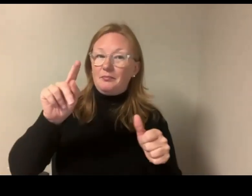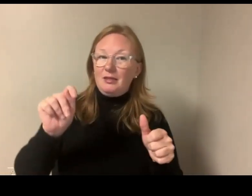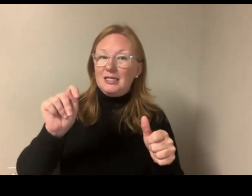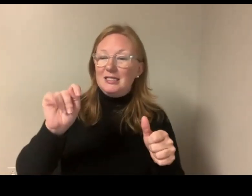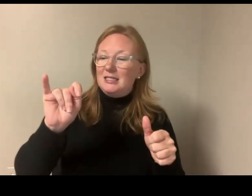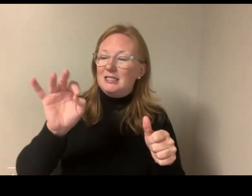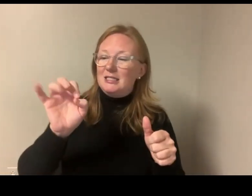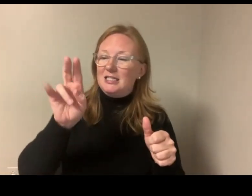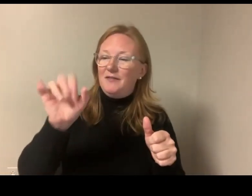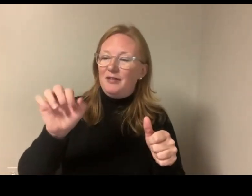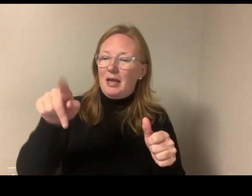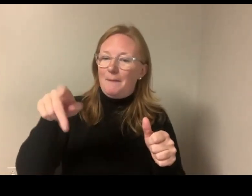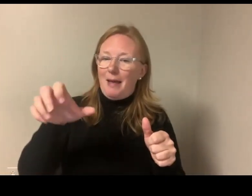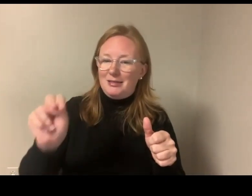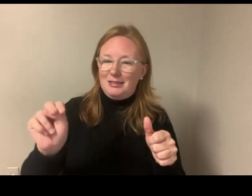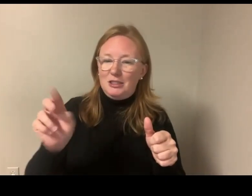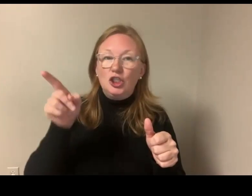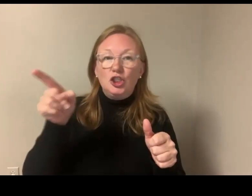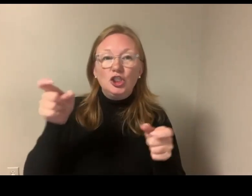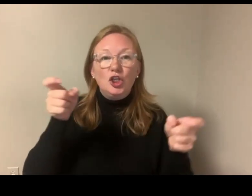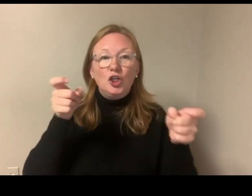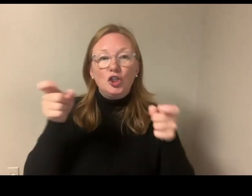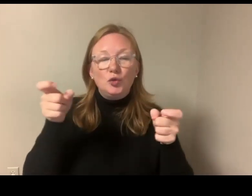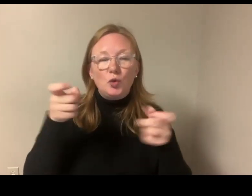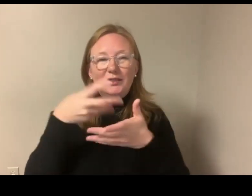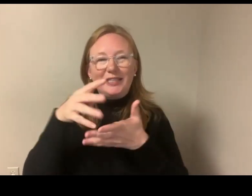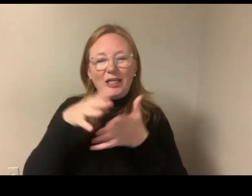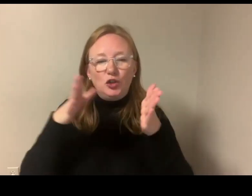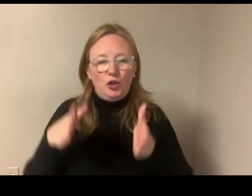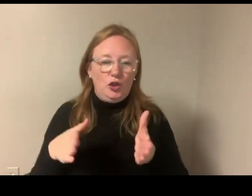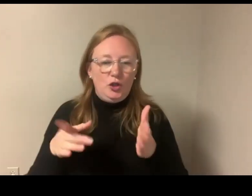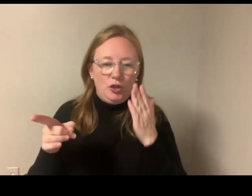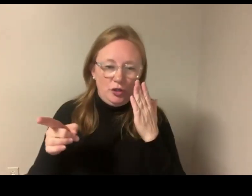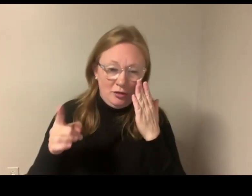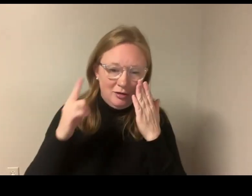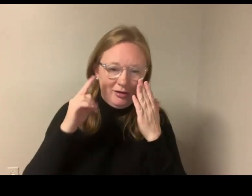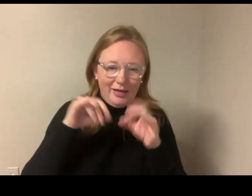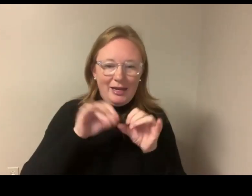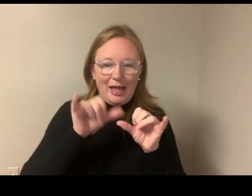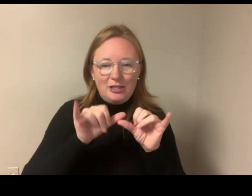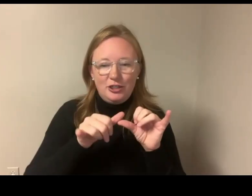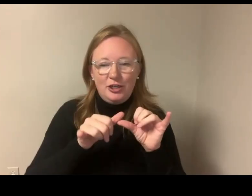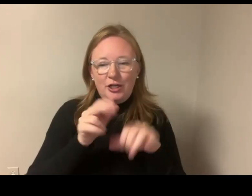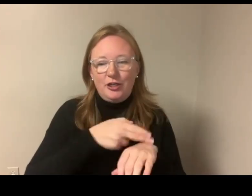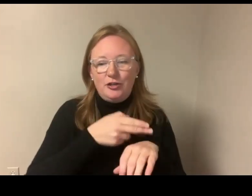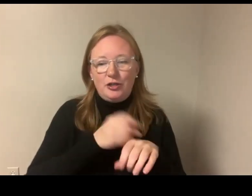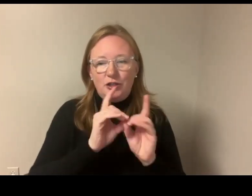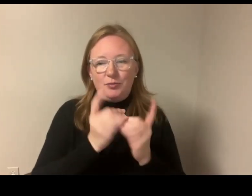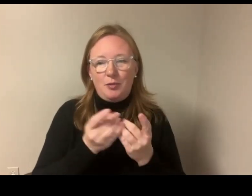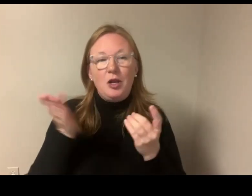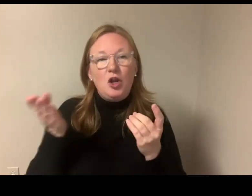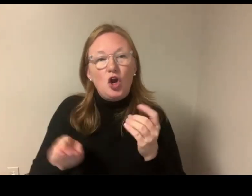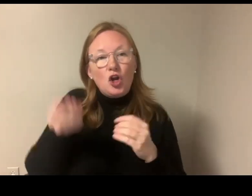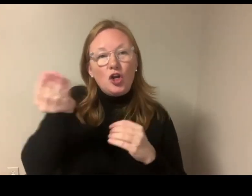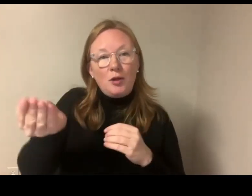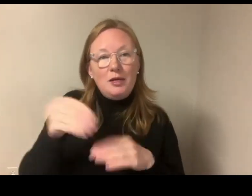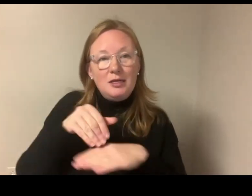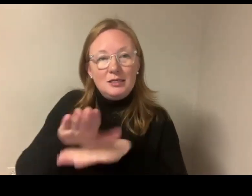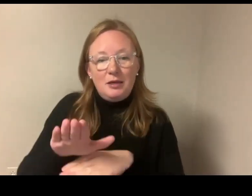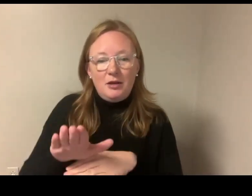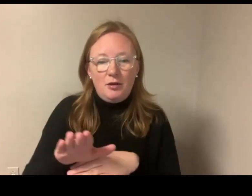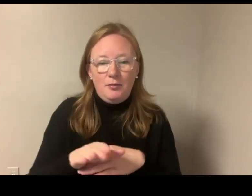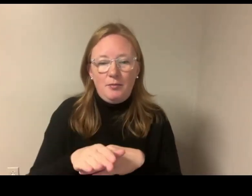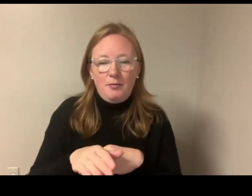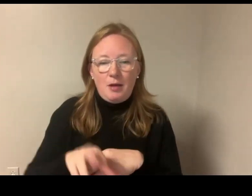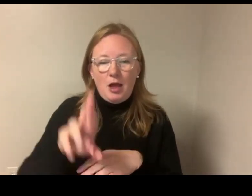Patton, who is a project controls scheduler within the engineering construction department. And her nomination was submitted by Rachel Beam,